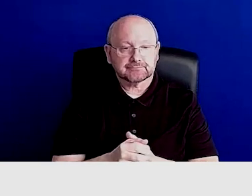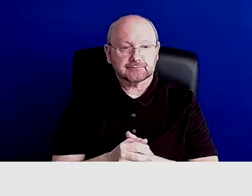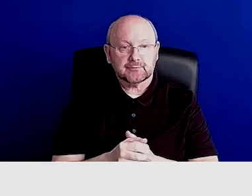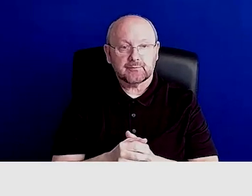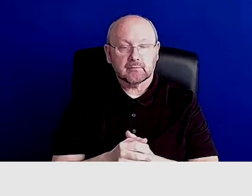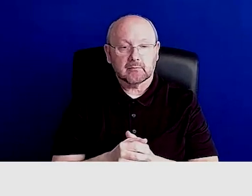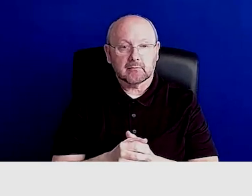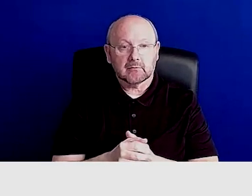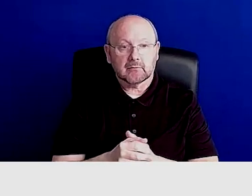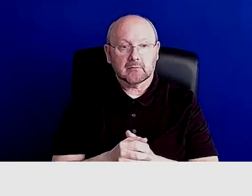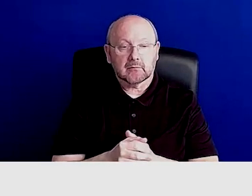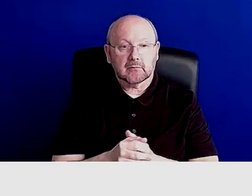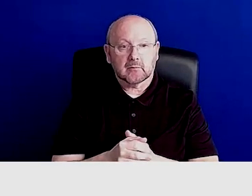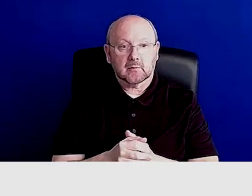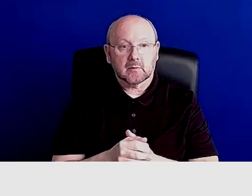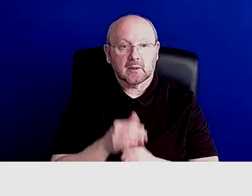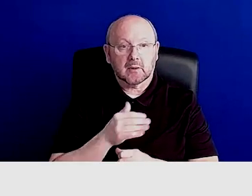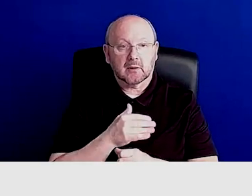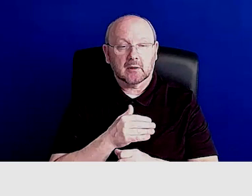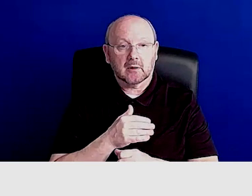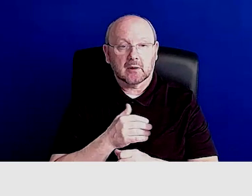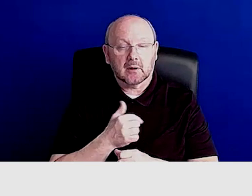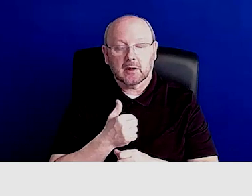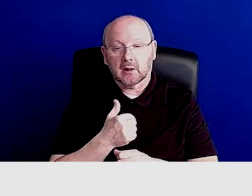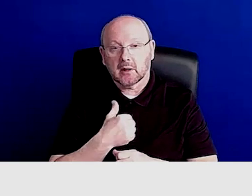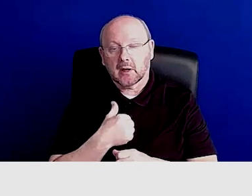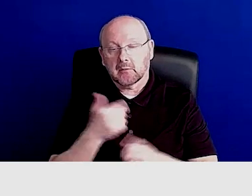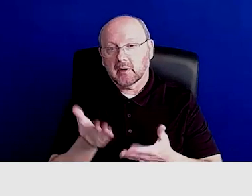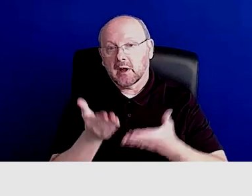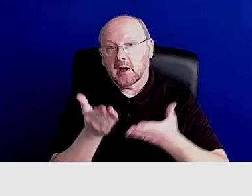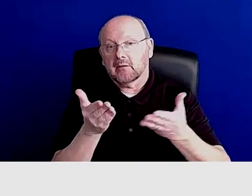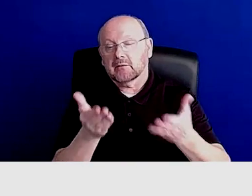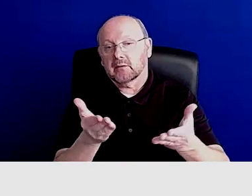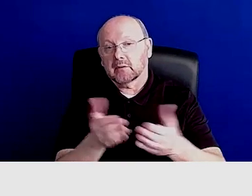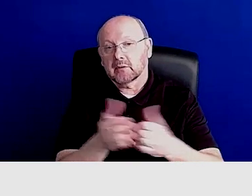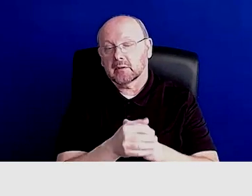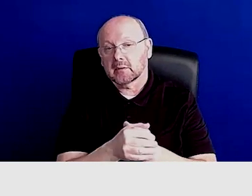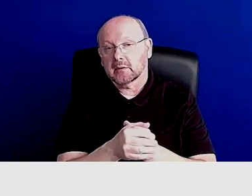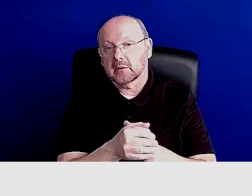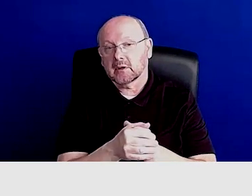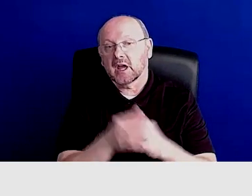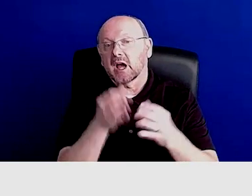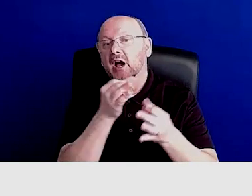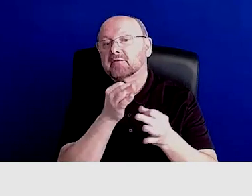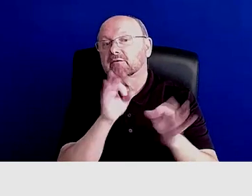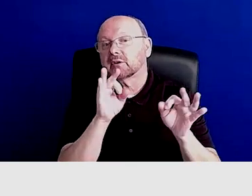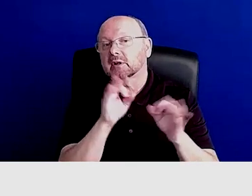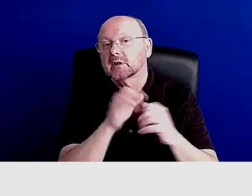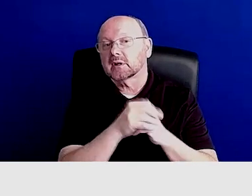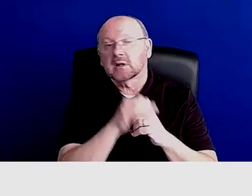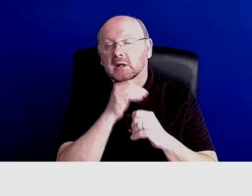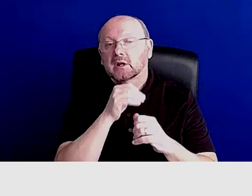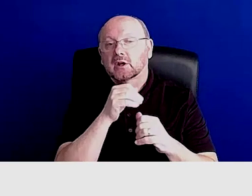have been offering my linguistics courses as free. I don't charge for a